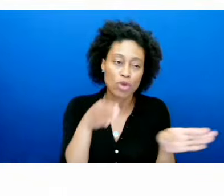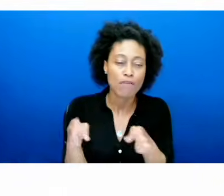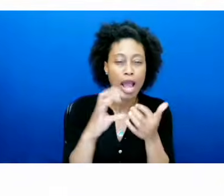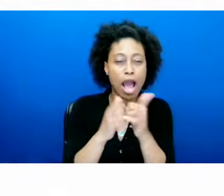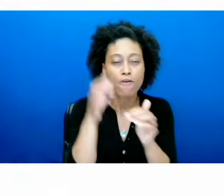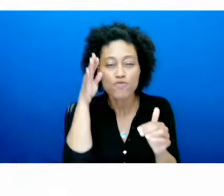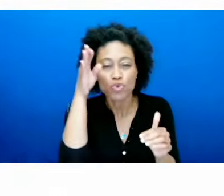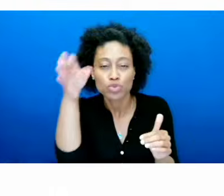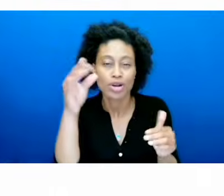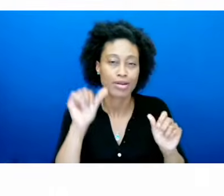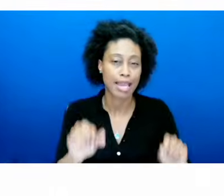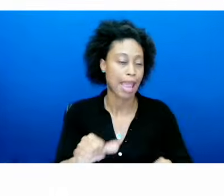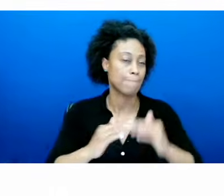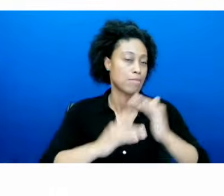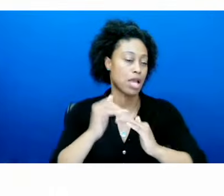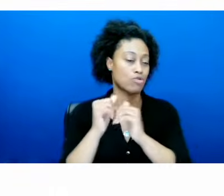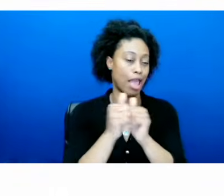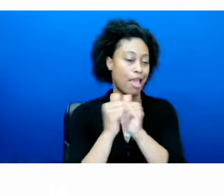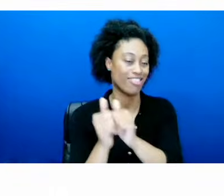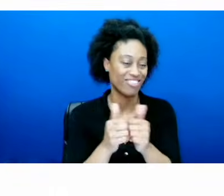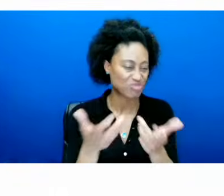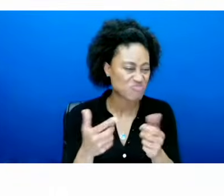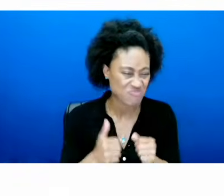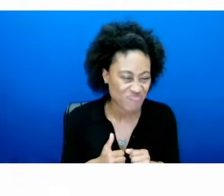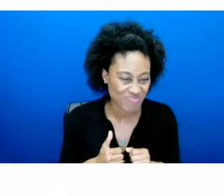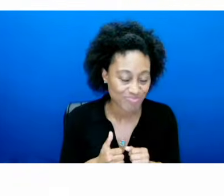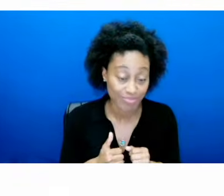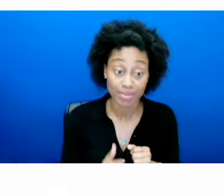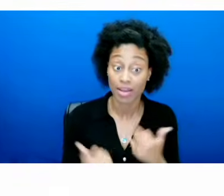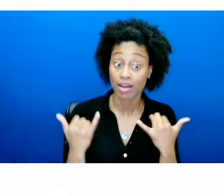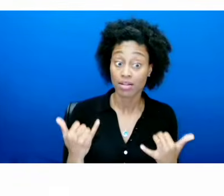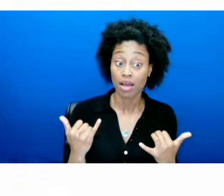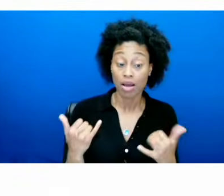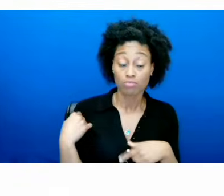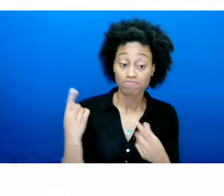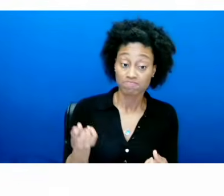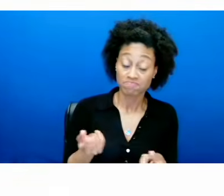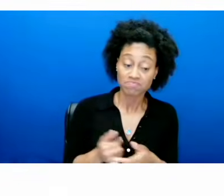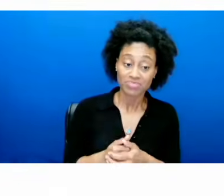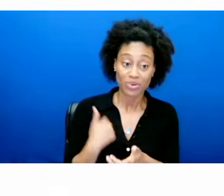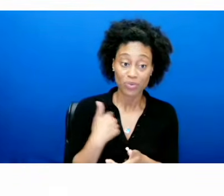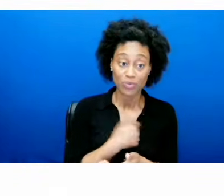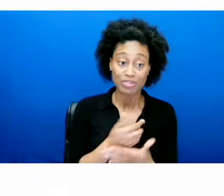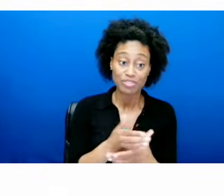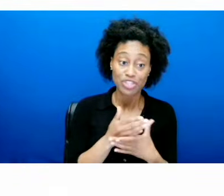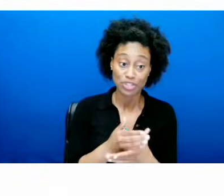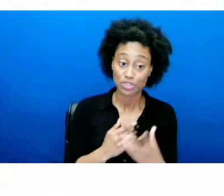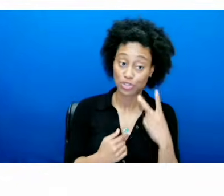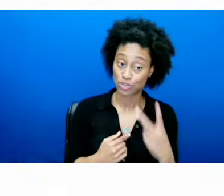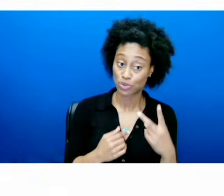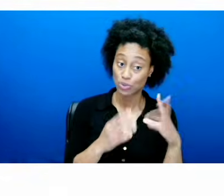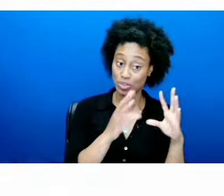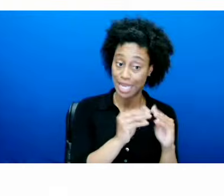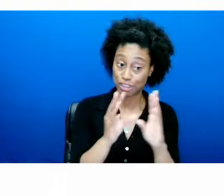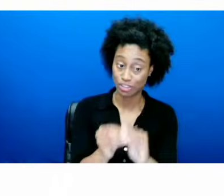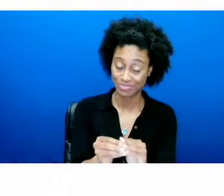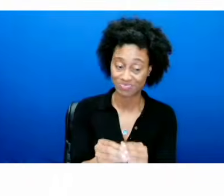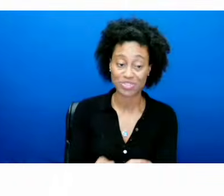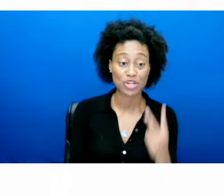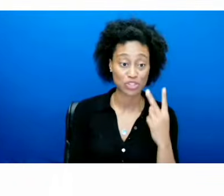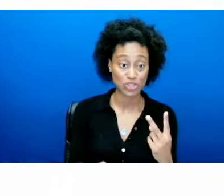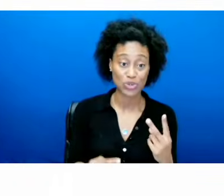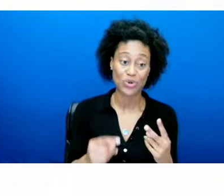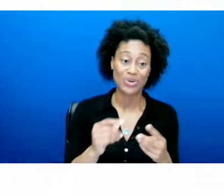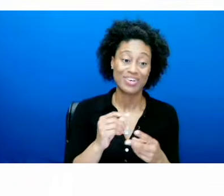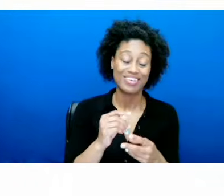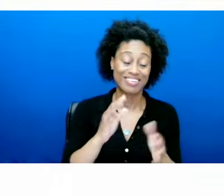together. So far we have shared two sessions, two cooking videos.